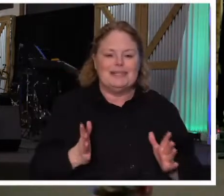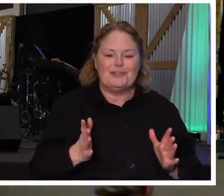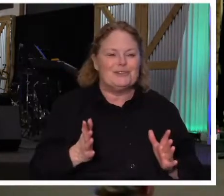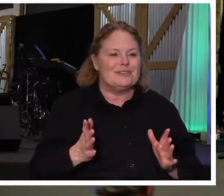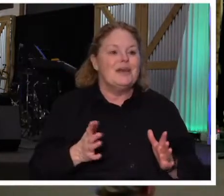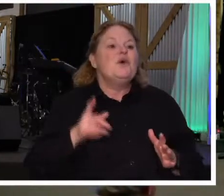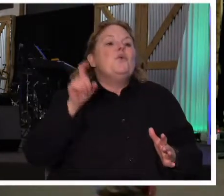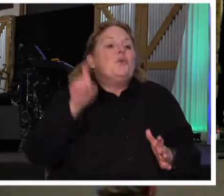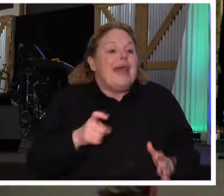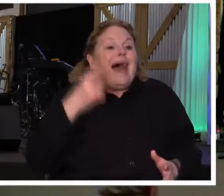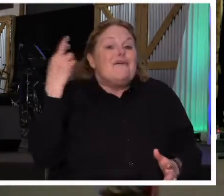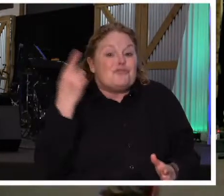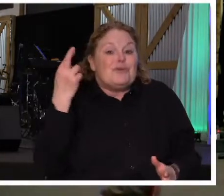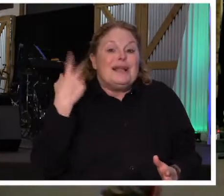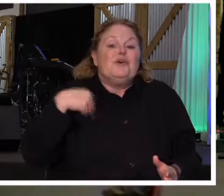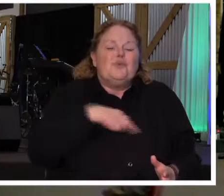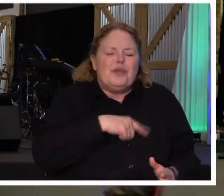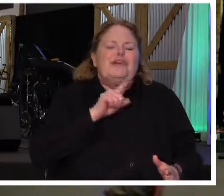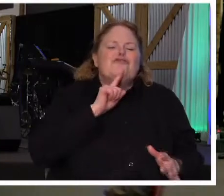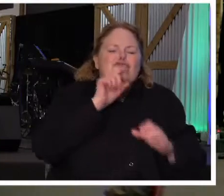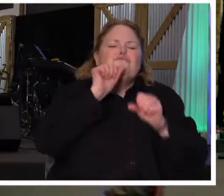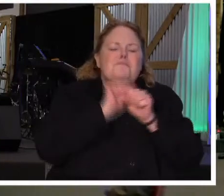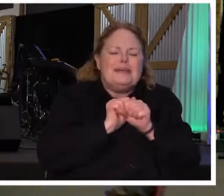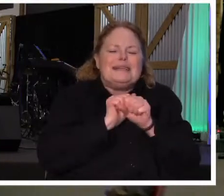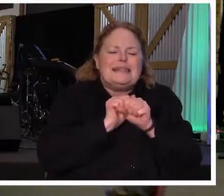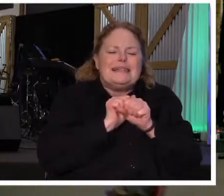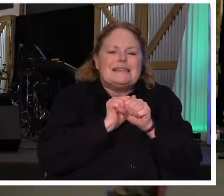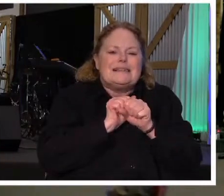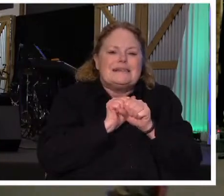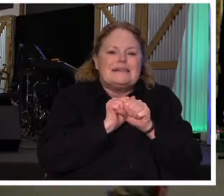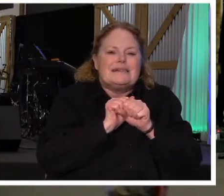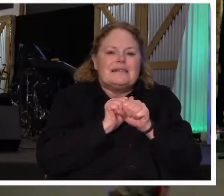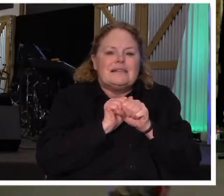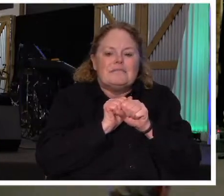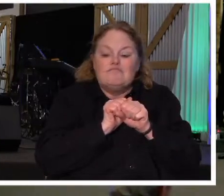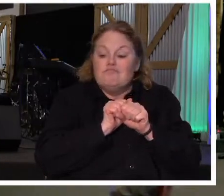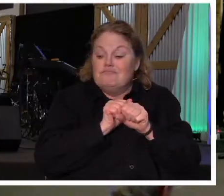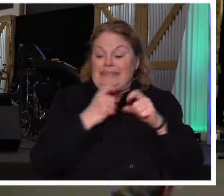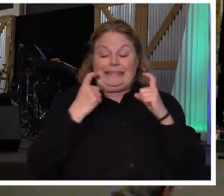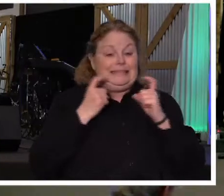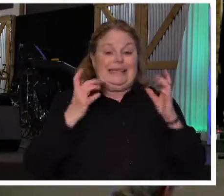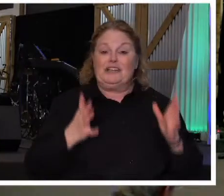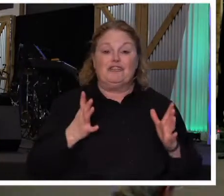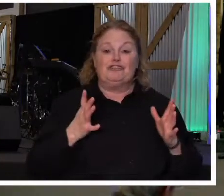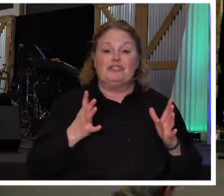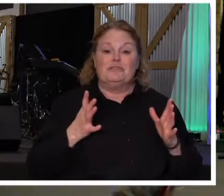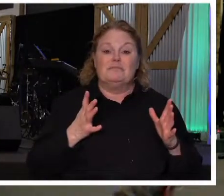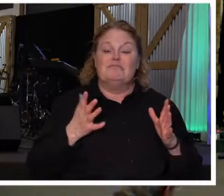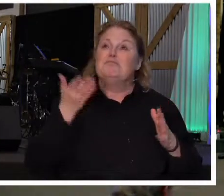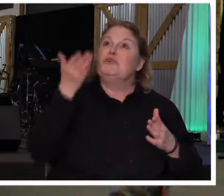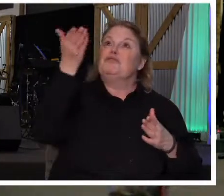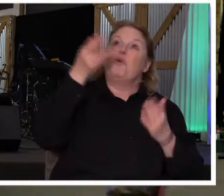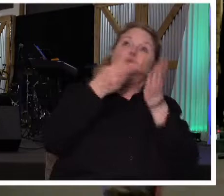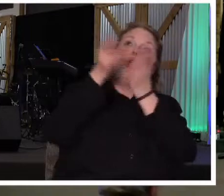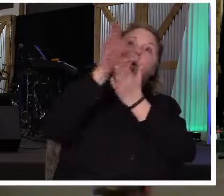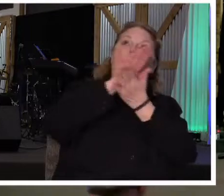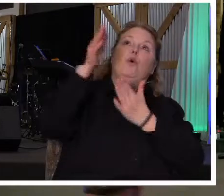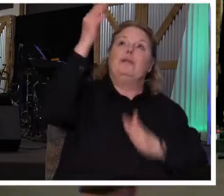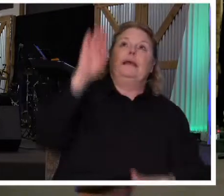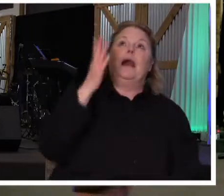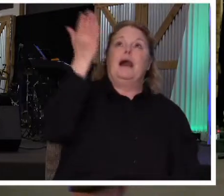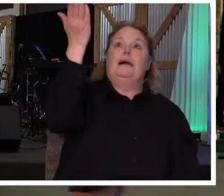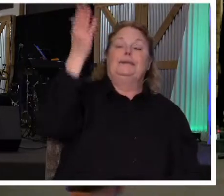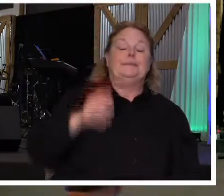come to the place where we see ourselves as we really are. And that is sinful before a living God. In the holiness